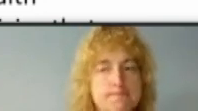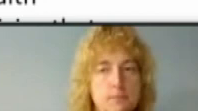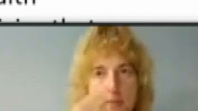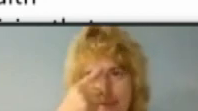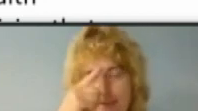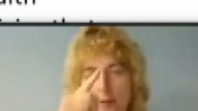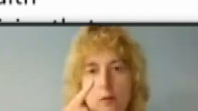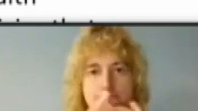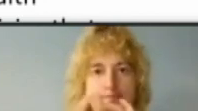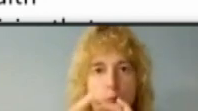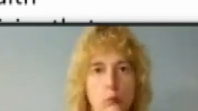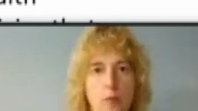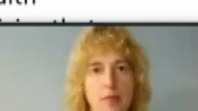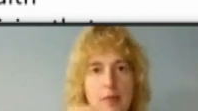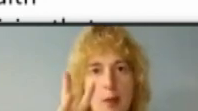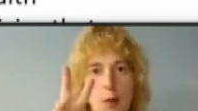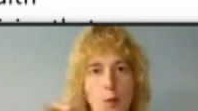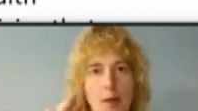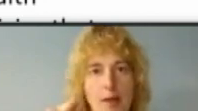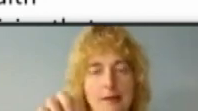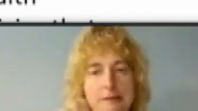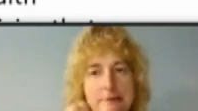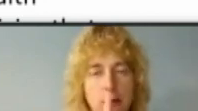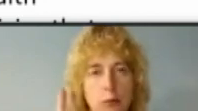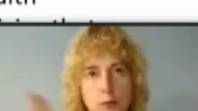Cancer Institute to talk more about the